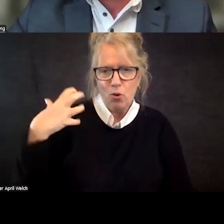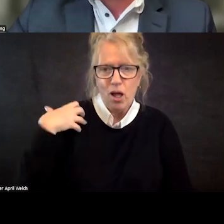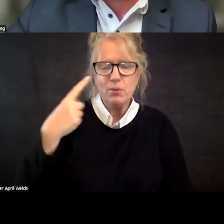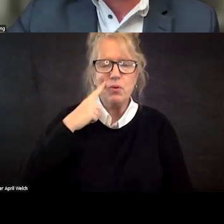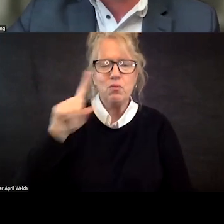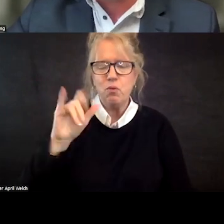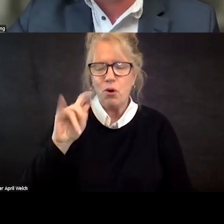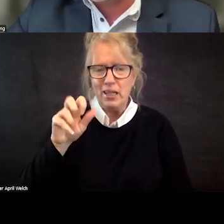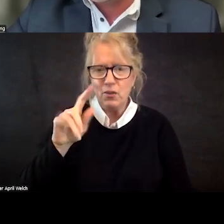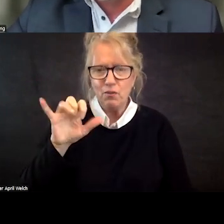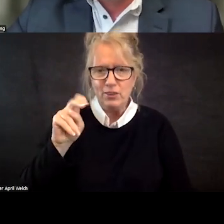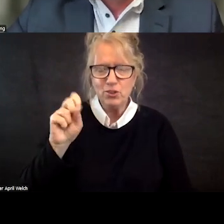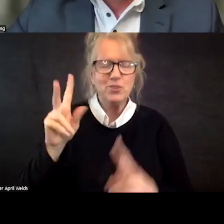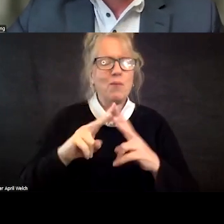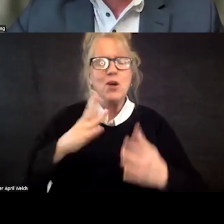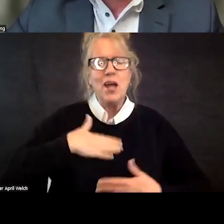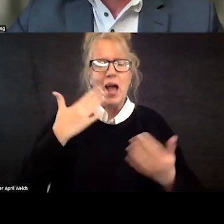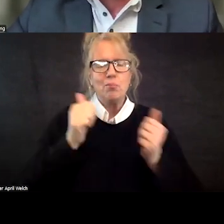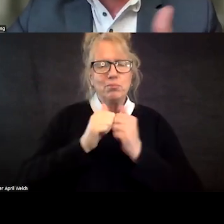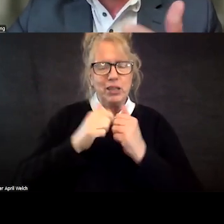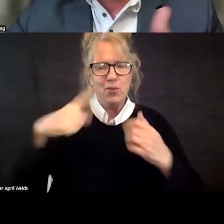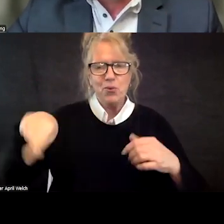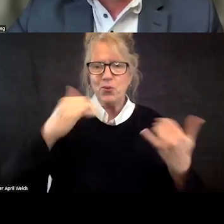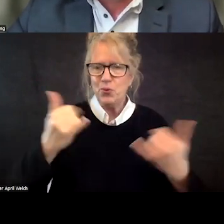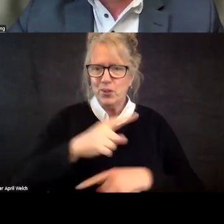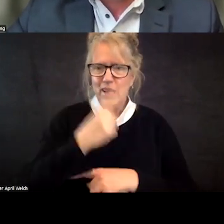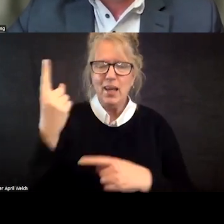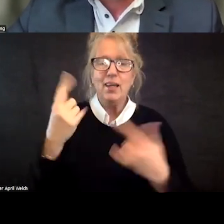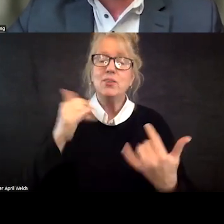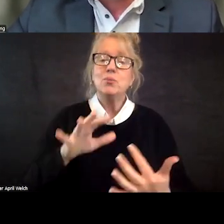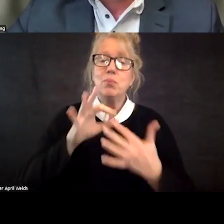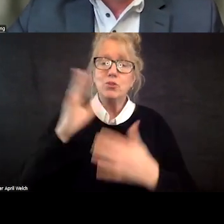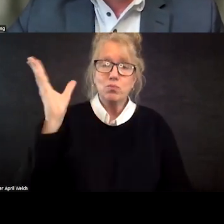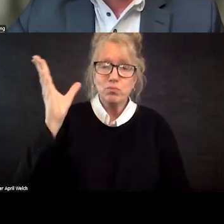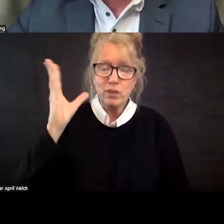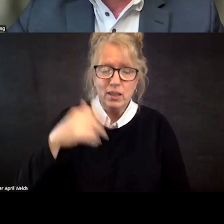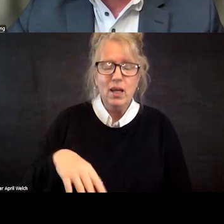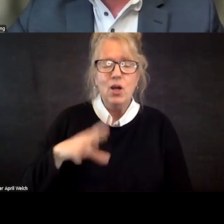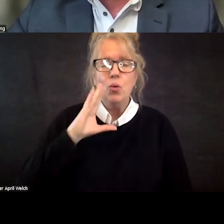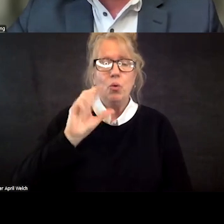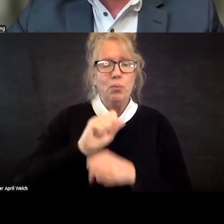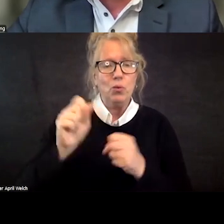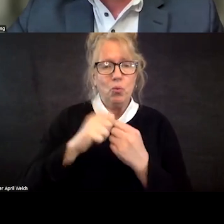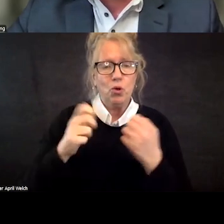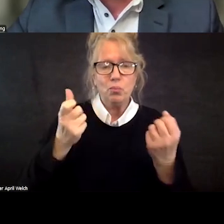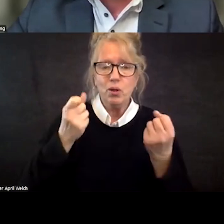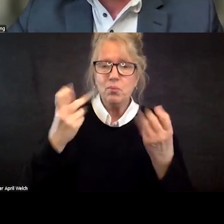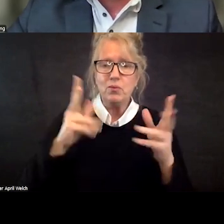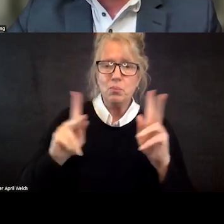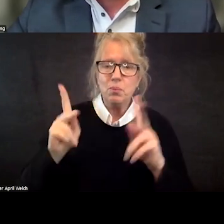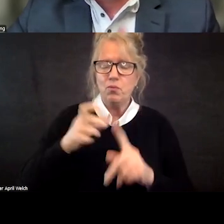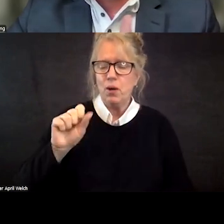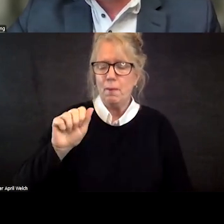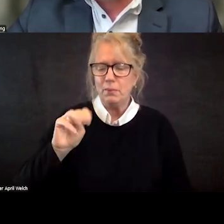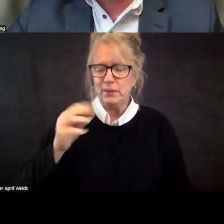Very, very happy to be with you again. And today our feature is going to be working with multiple of our folks from SAMHSA,